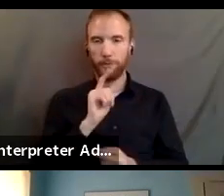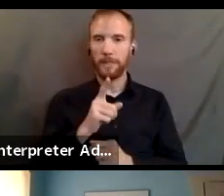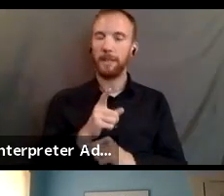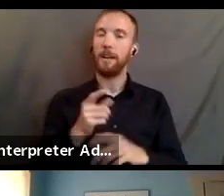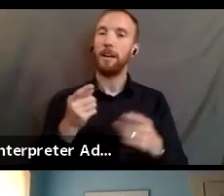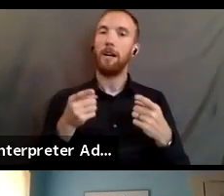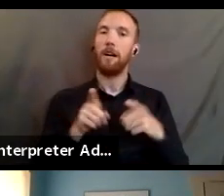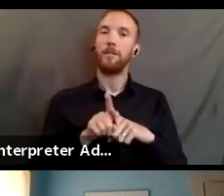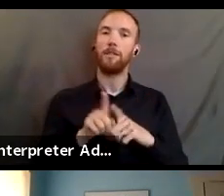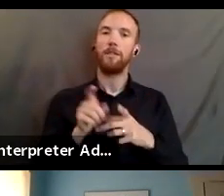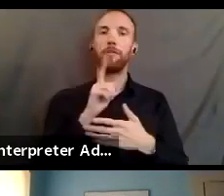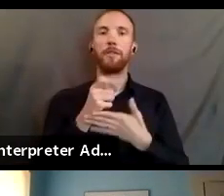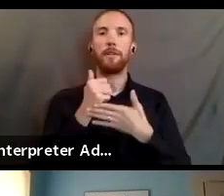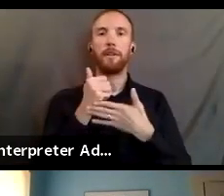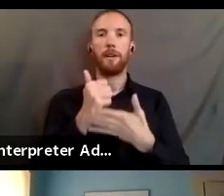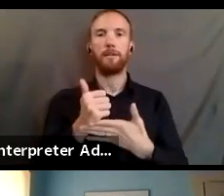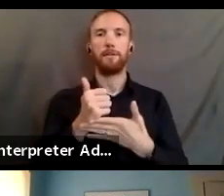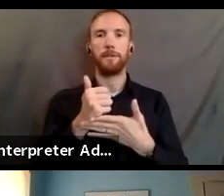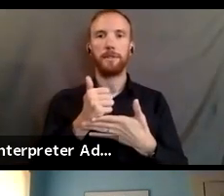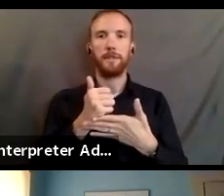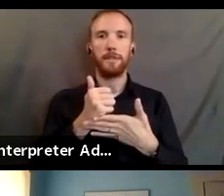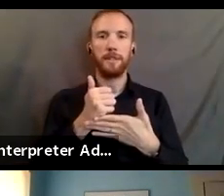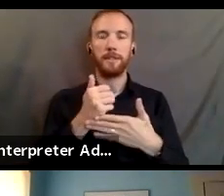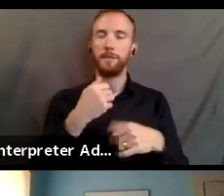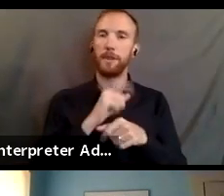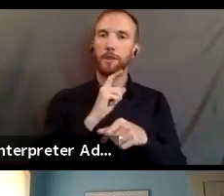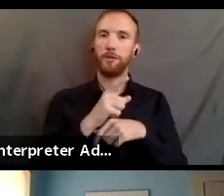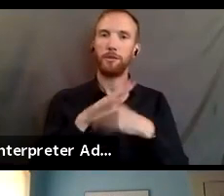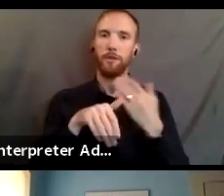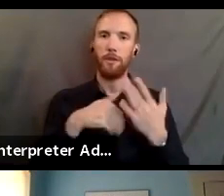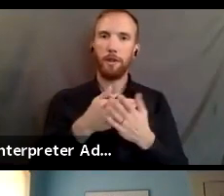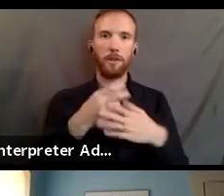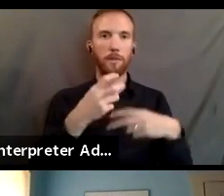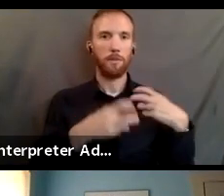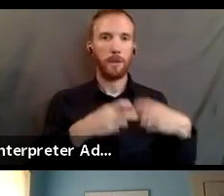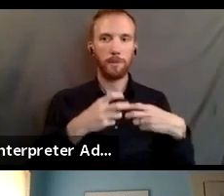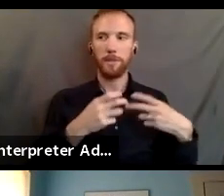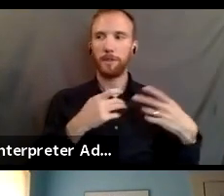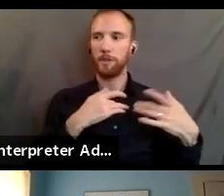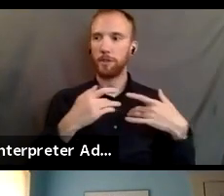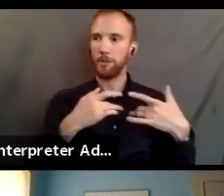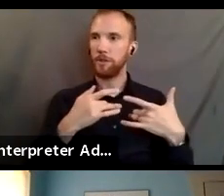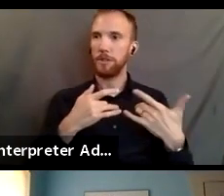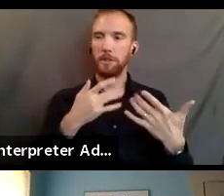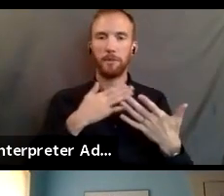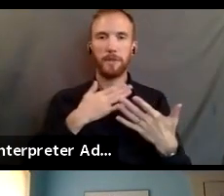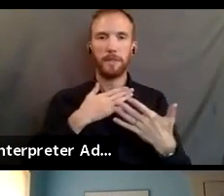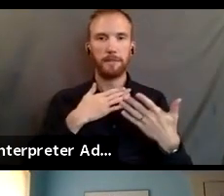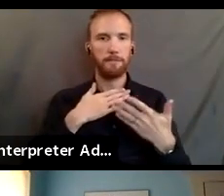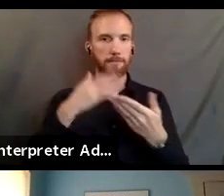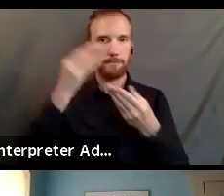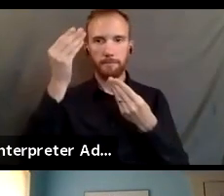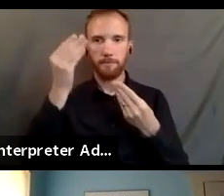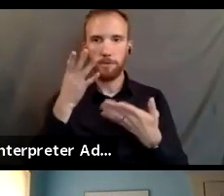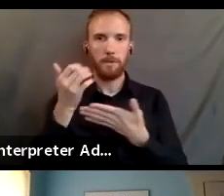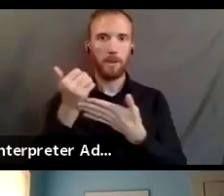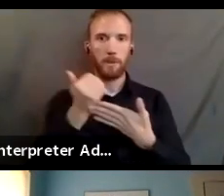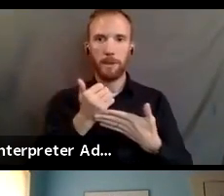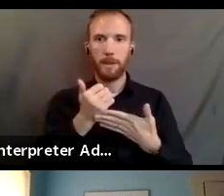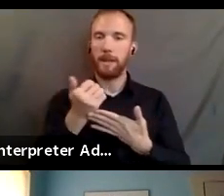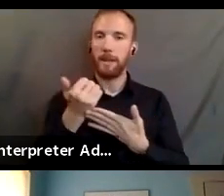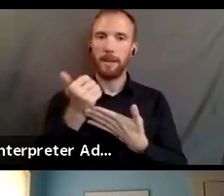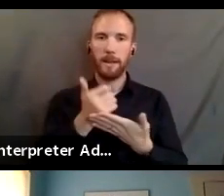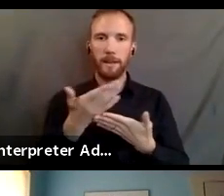concerns of this study are addressed so i'm very open to any ideas initiatives volunteer capacities